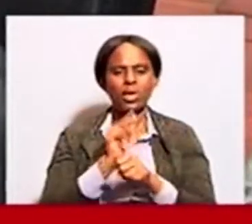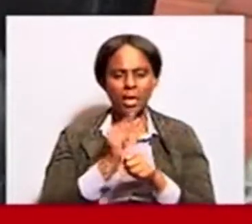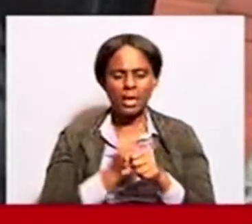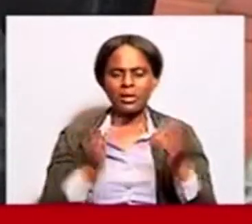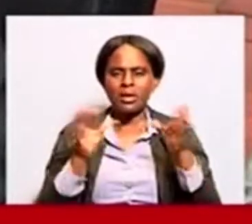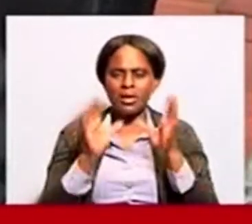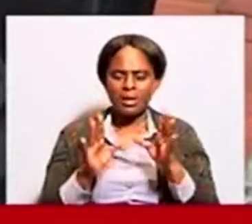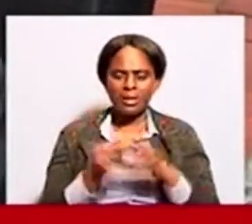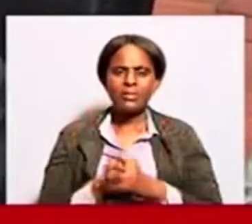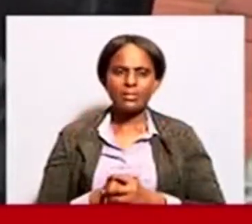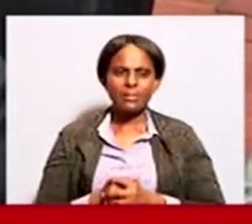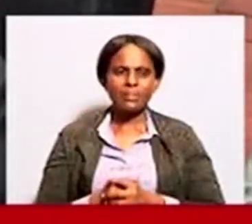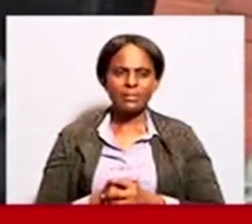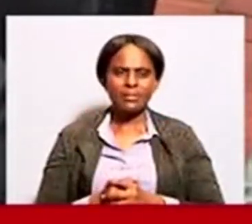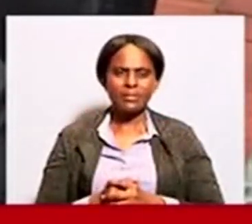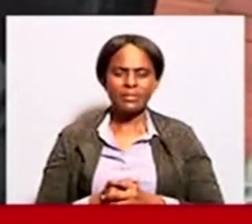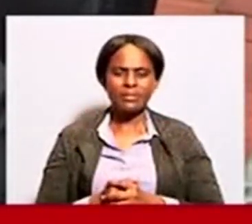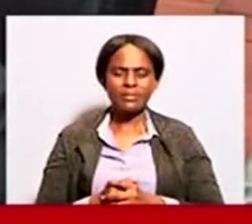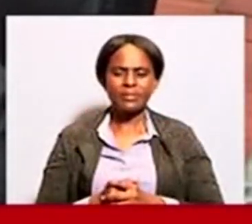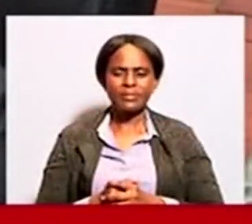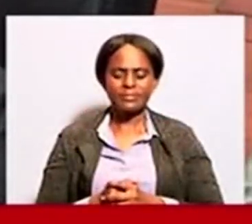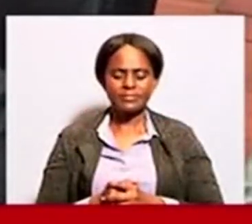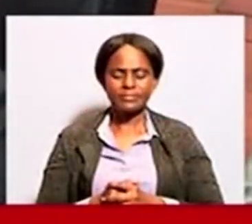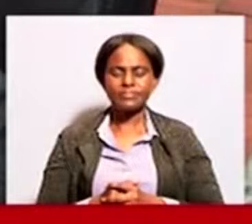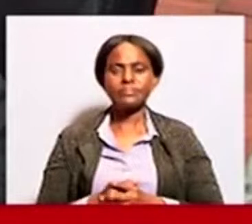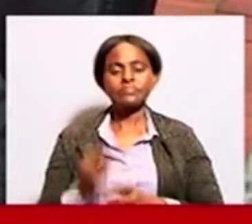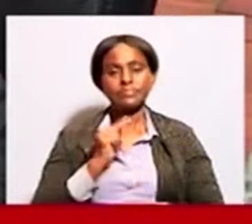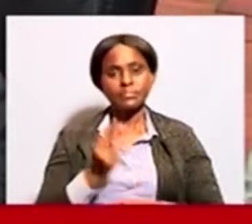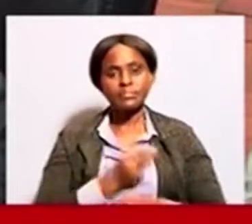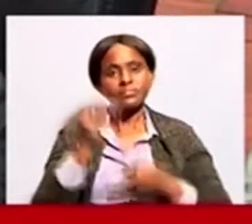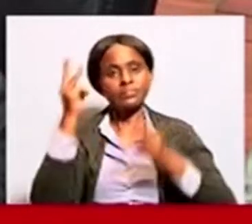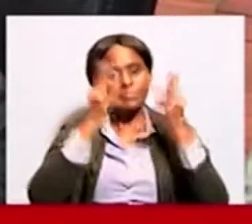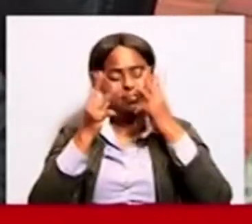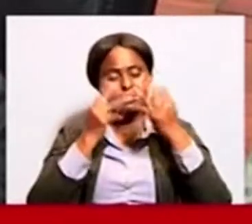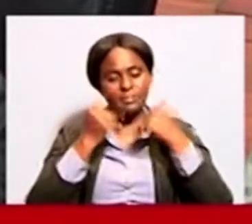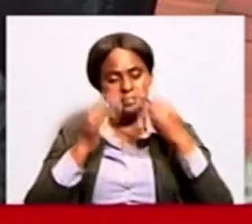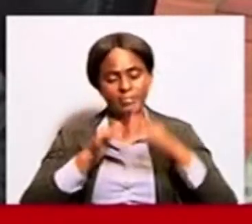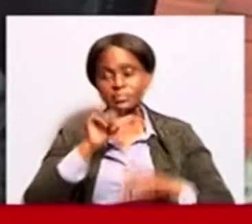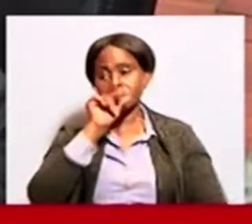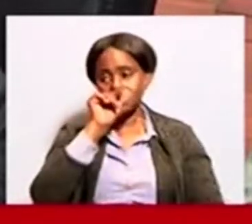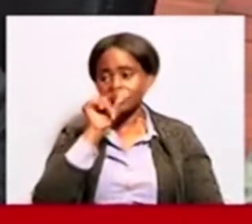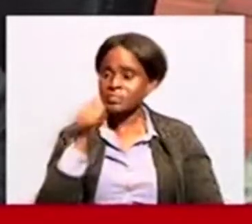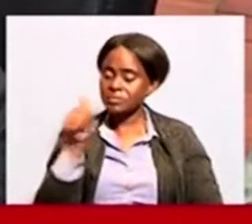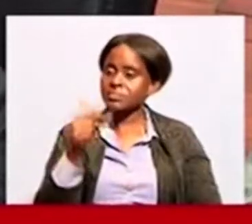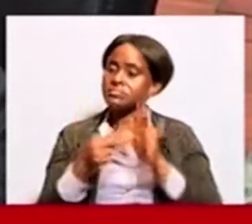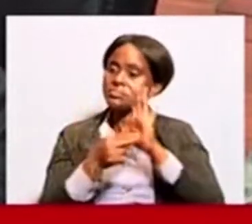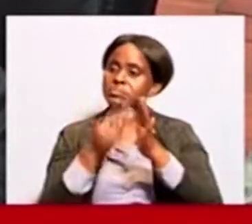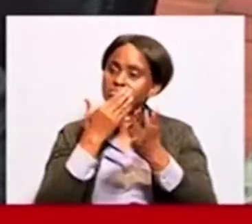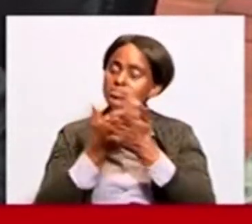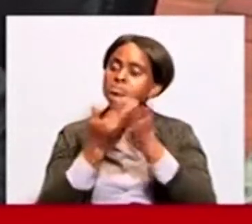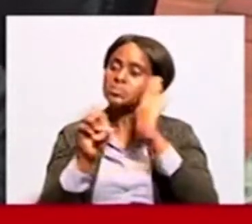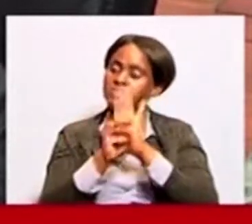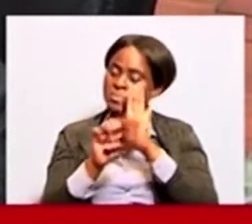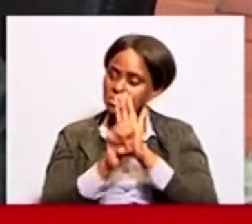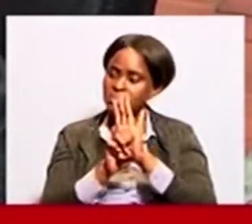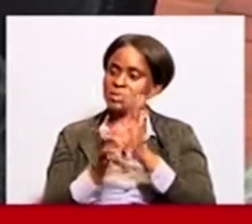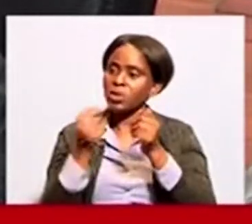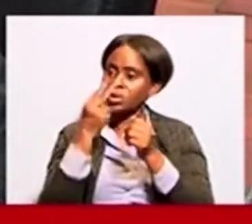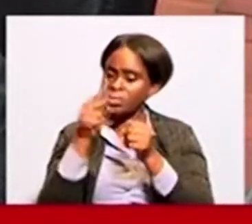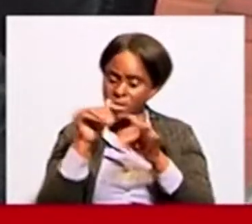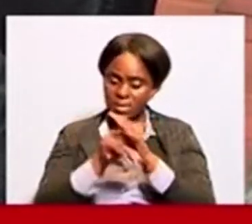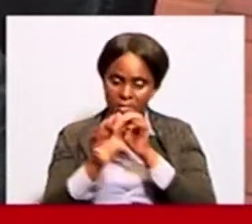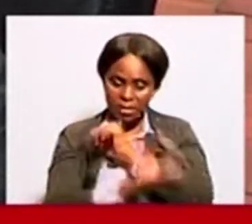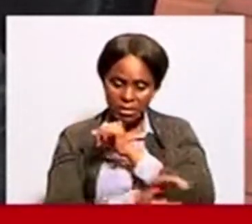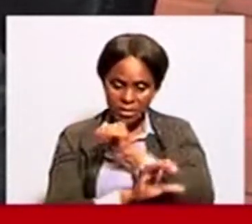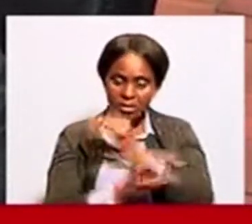councillors by virtue of us being MPs. So we are concerned. Livingstone, be a model. We want to see in this